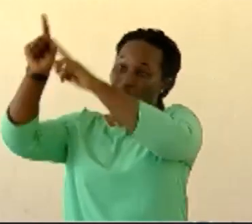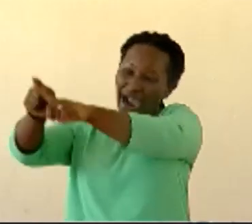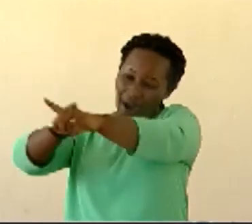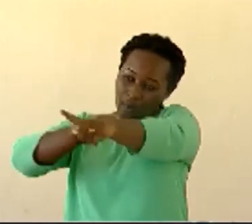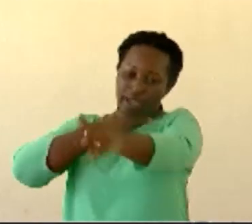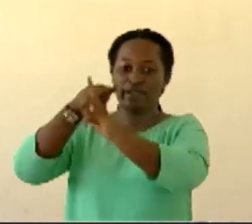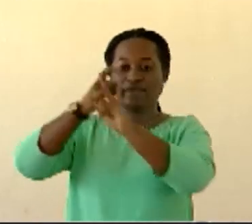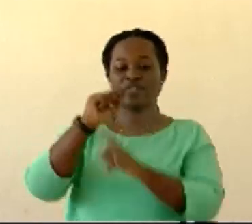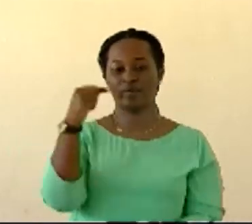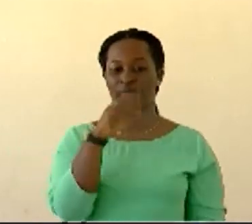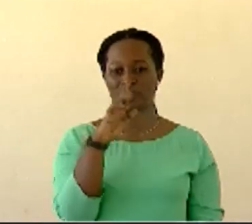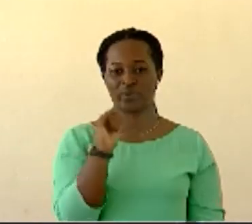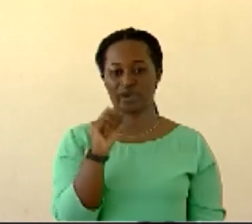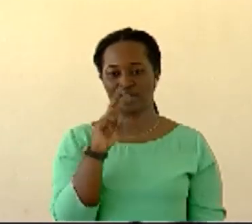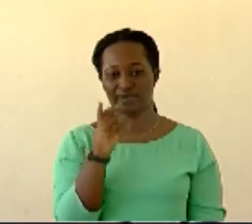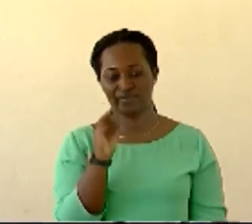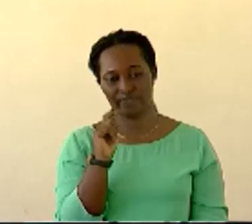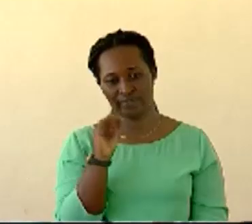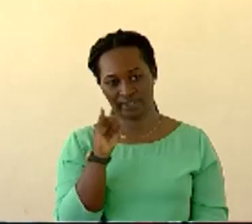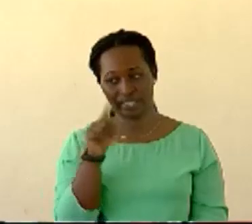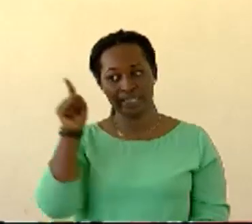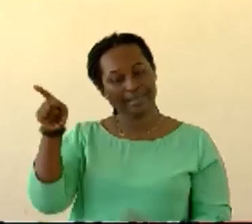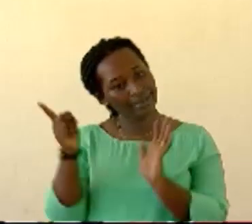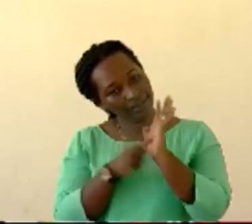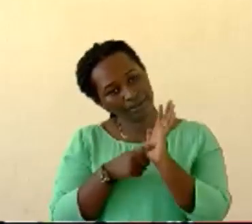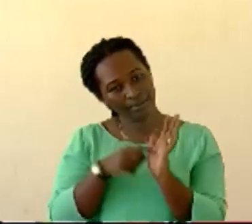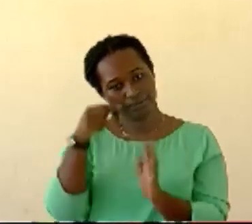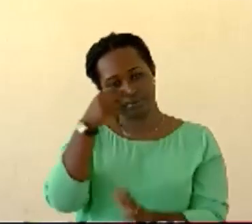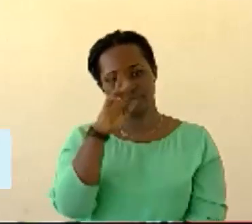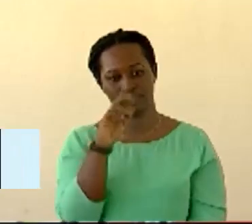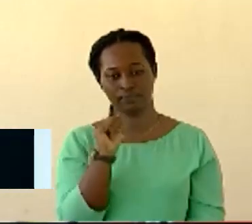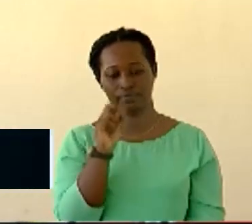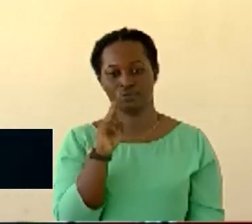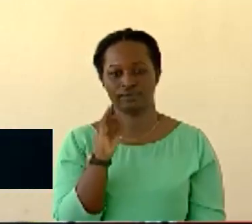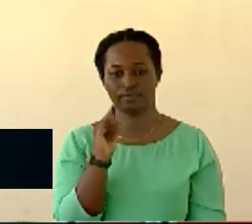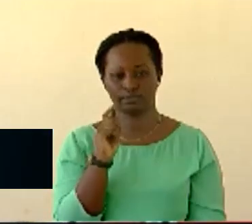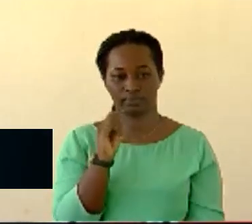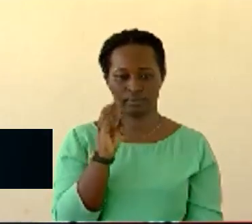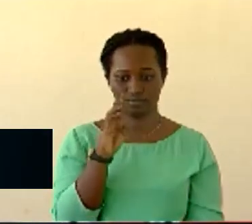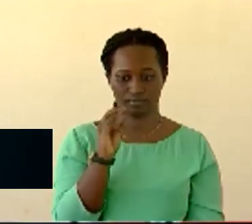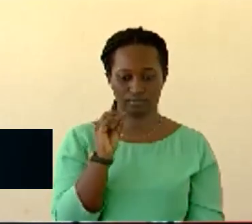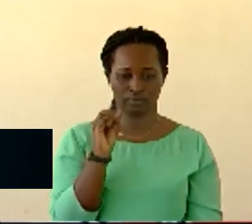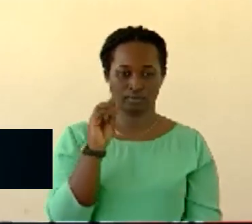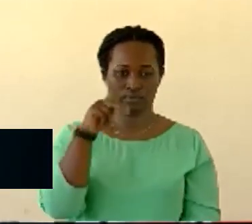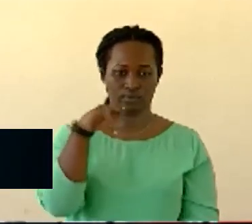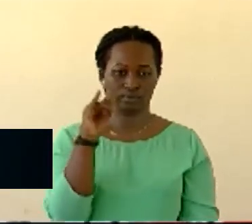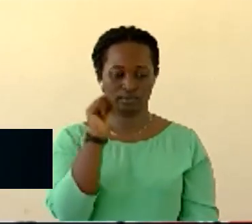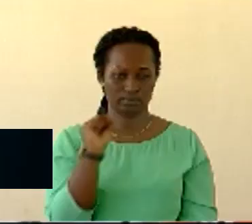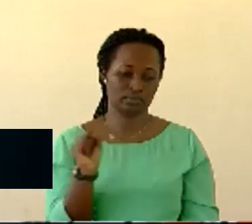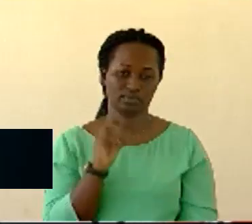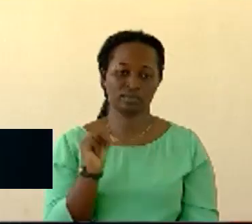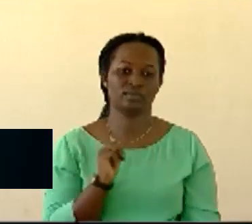is negative gravitropism. As it grows towards sunlight, then it grows